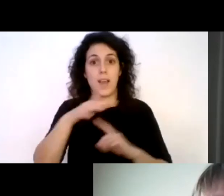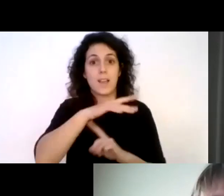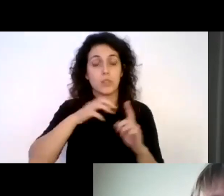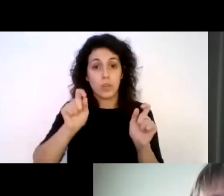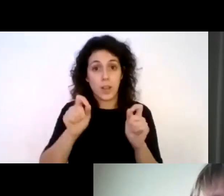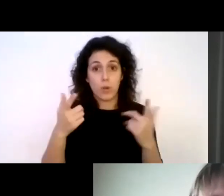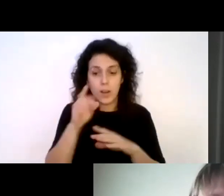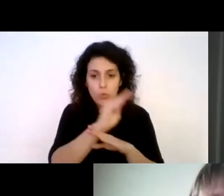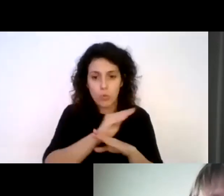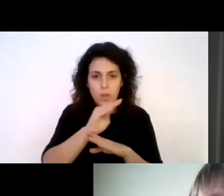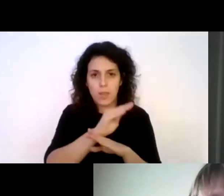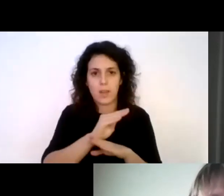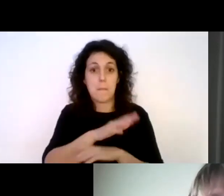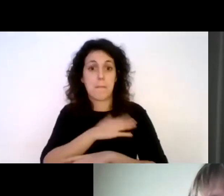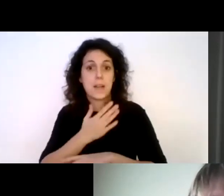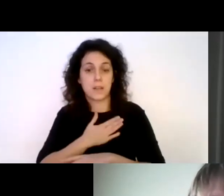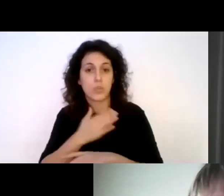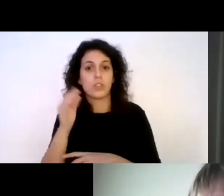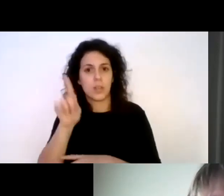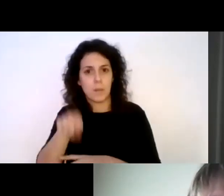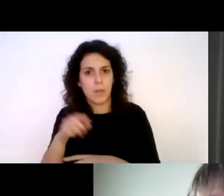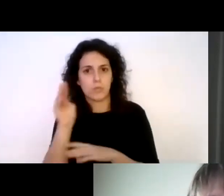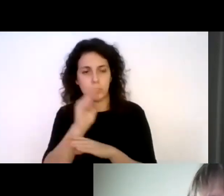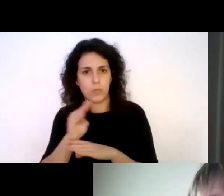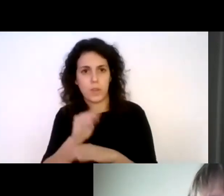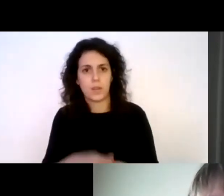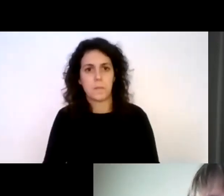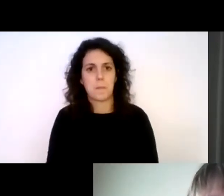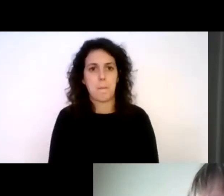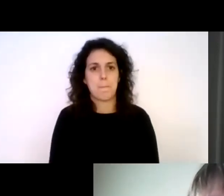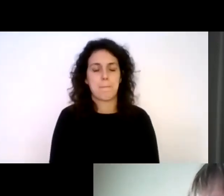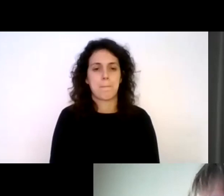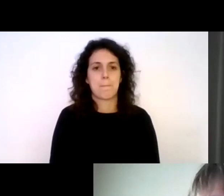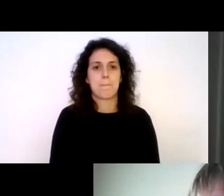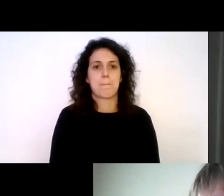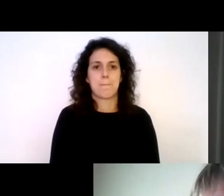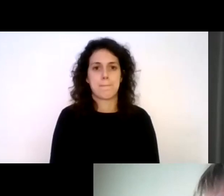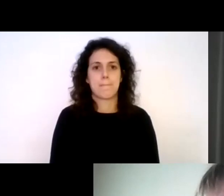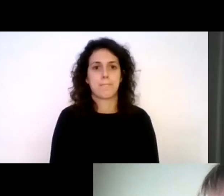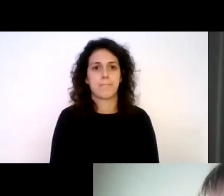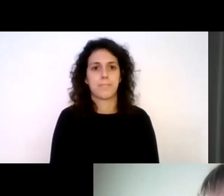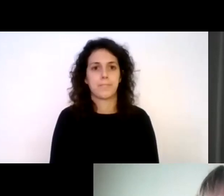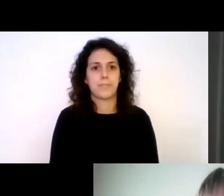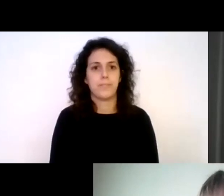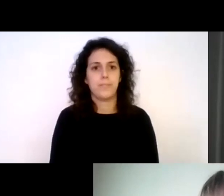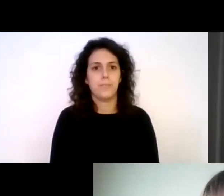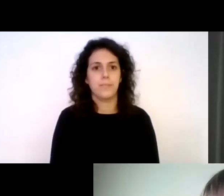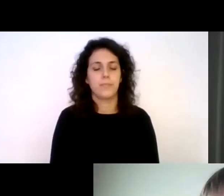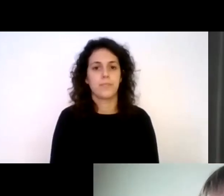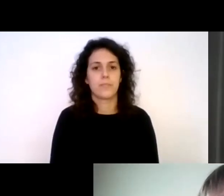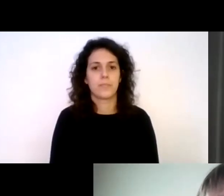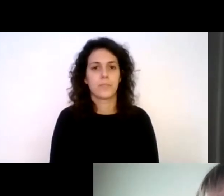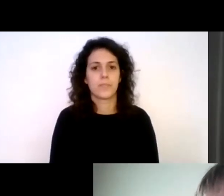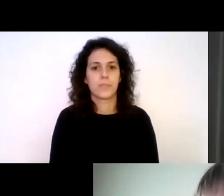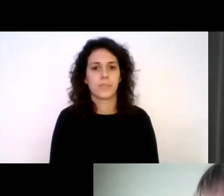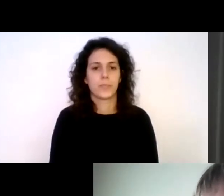los patrimonios. Mm-hmm. Okay, well, thank you very much. I would then ask the very final question, because I would